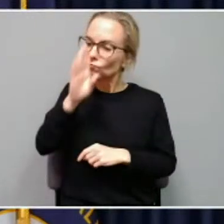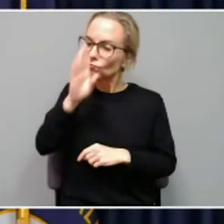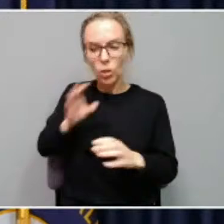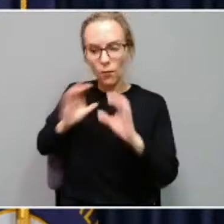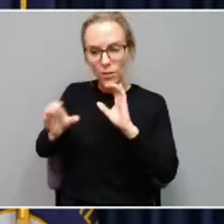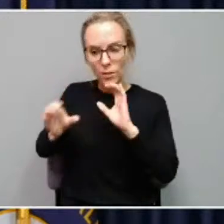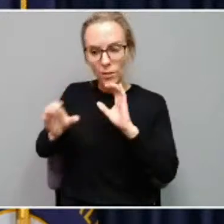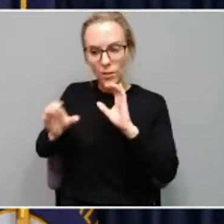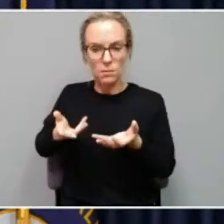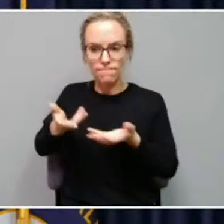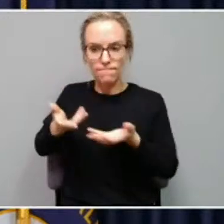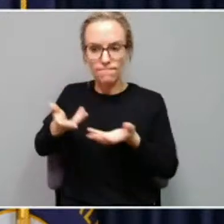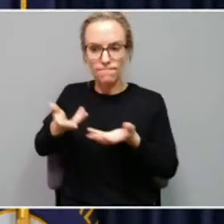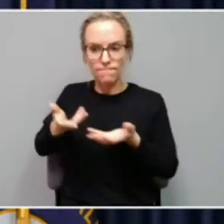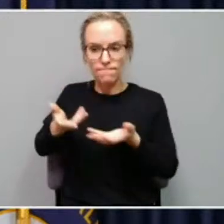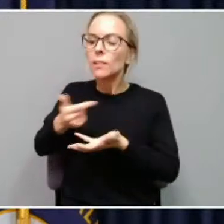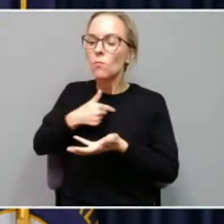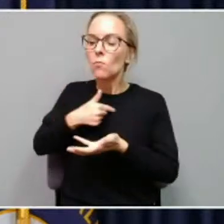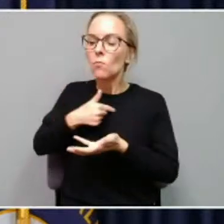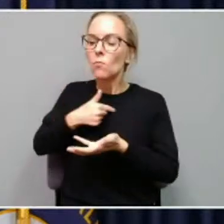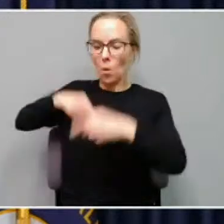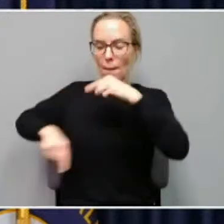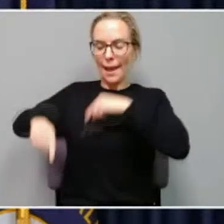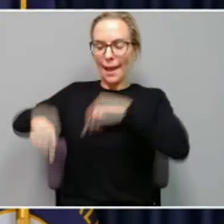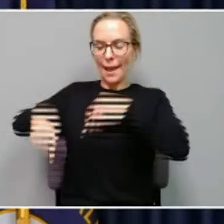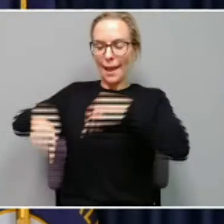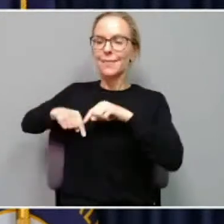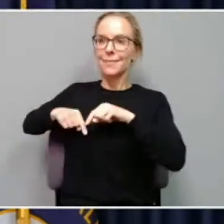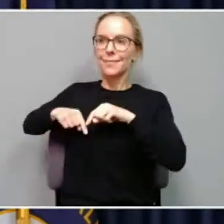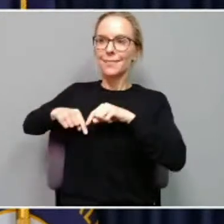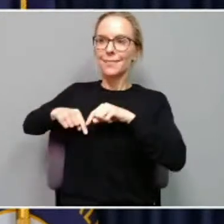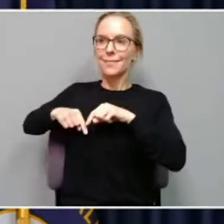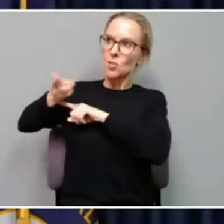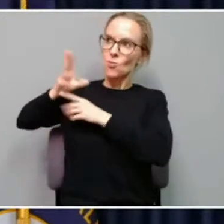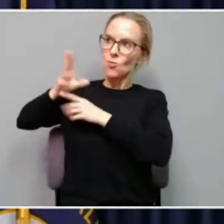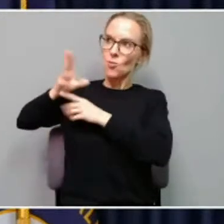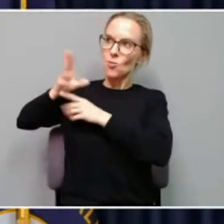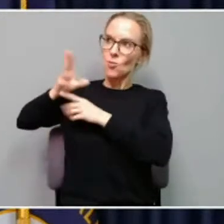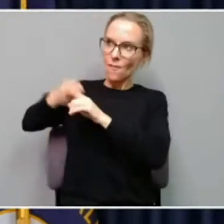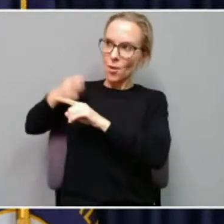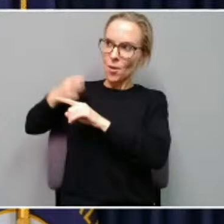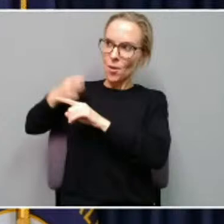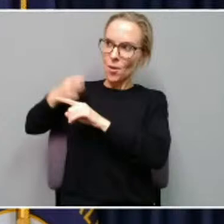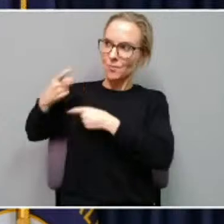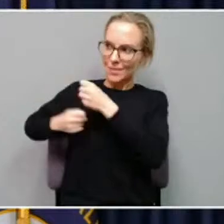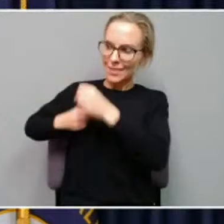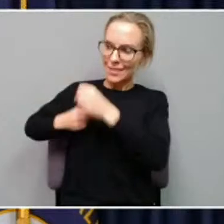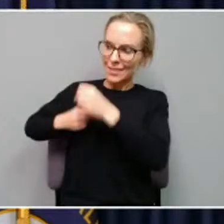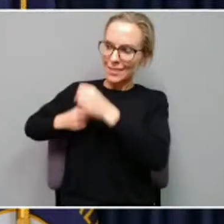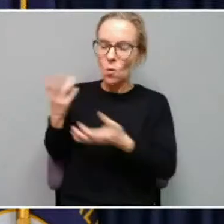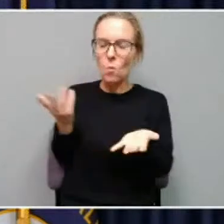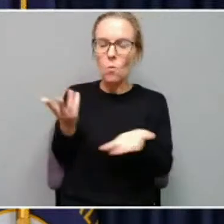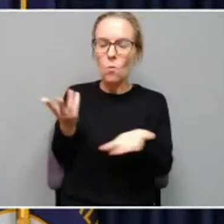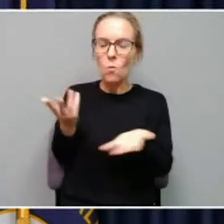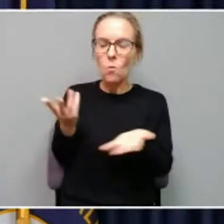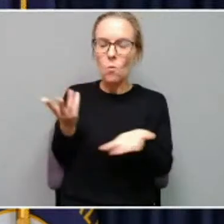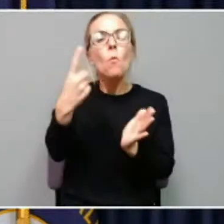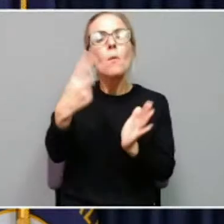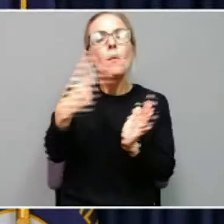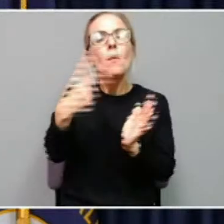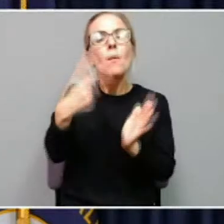talk about, if we could go back in time, what we might do a little bit differently, where they'll see things. One example is,